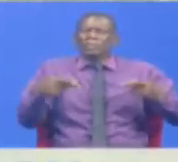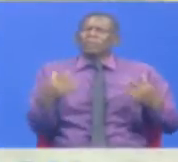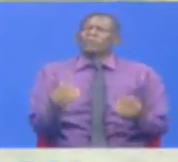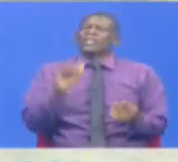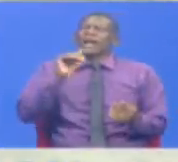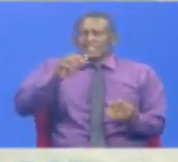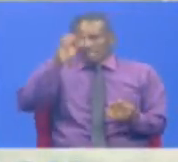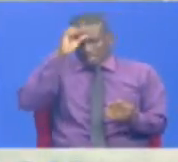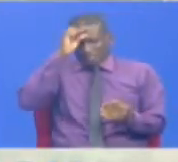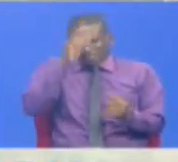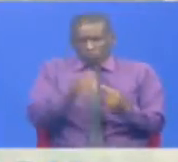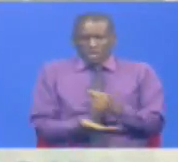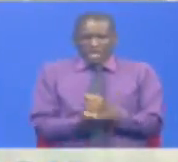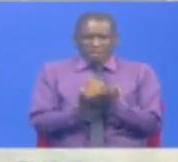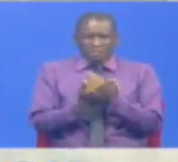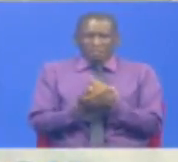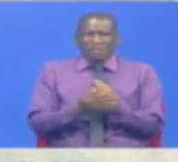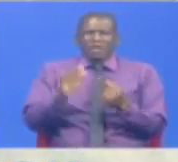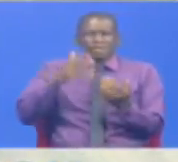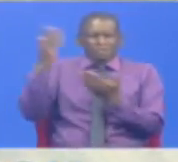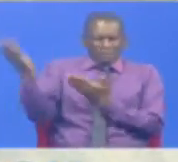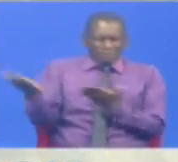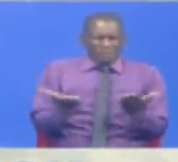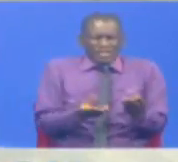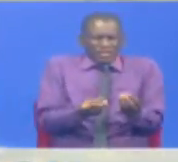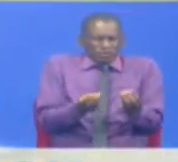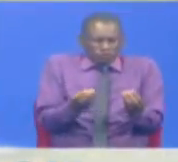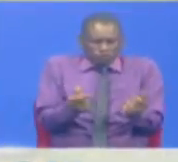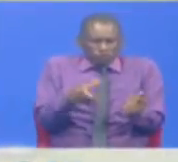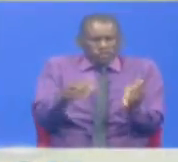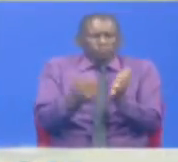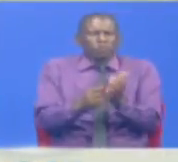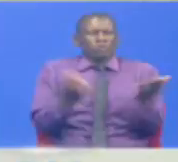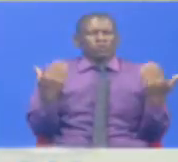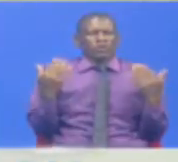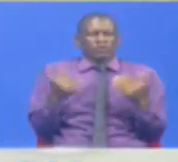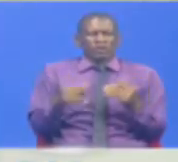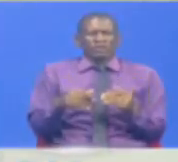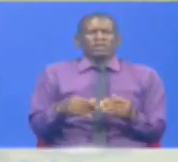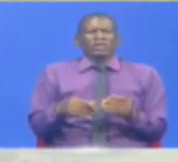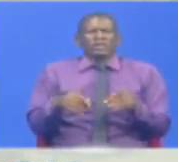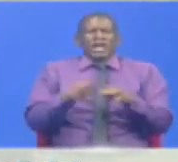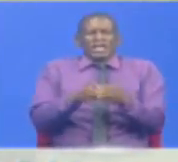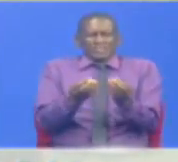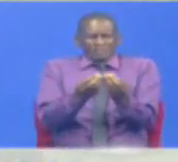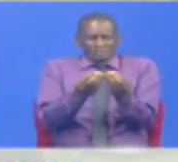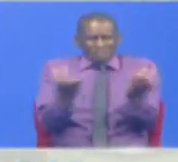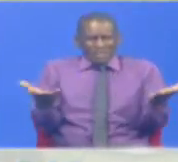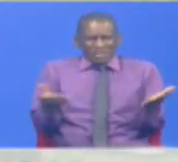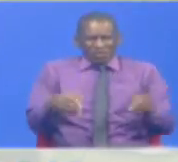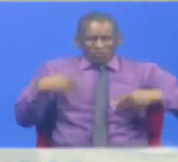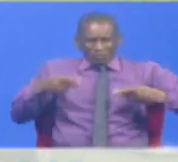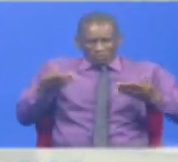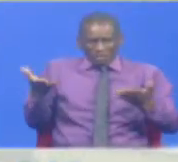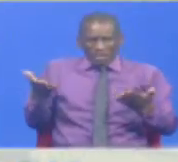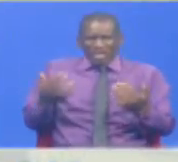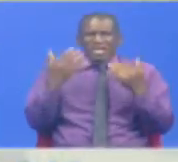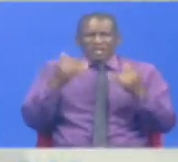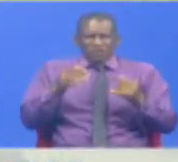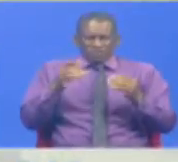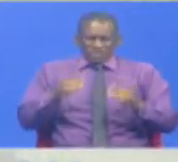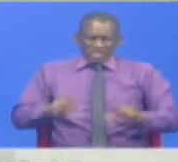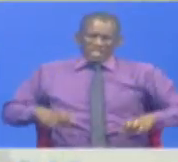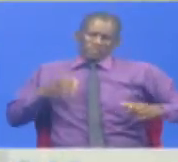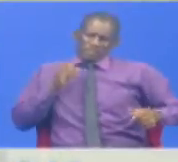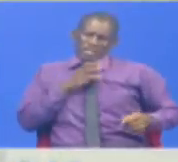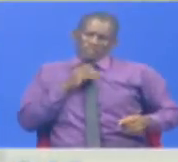to intervene by bringing a lasting solution to this problem, as hundreds of residents are now living in fear